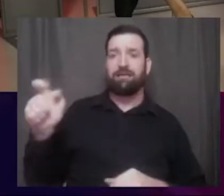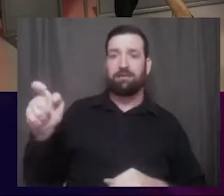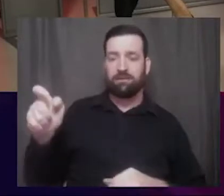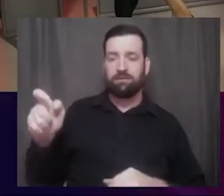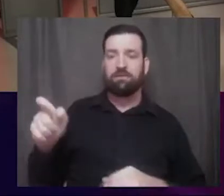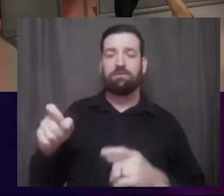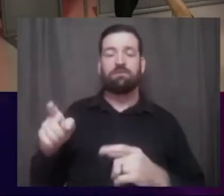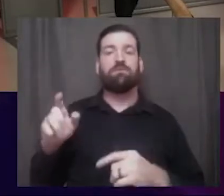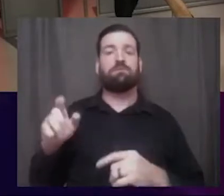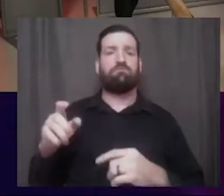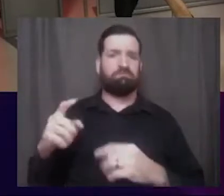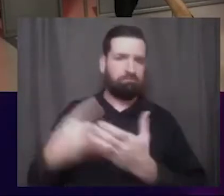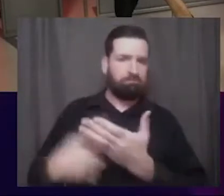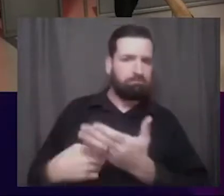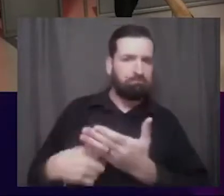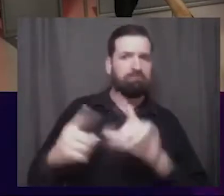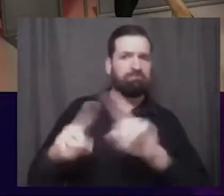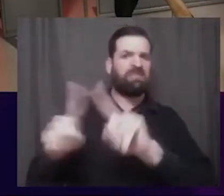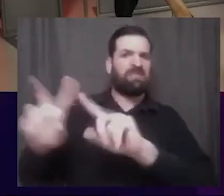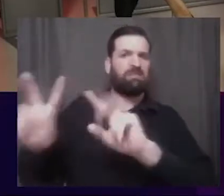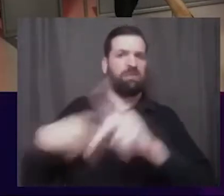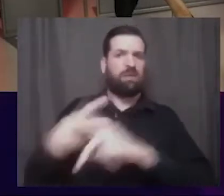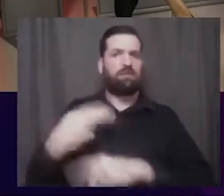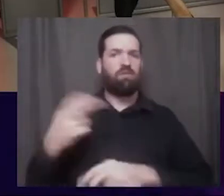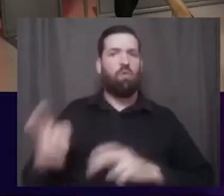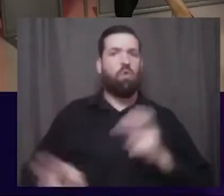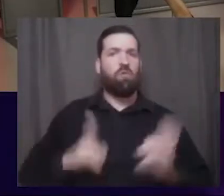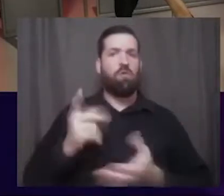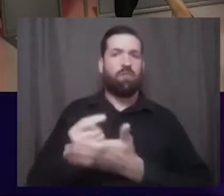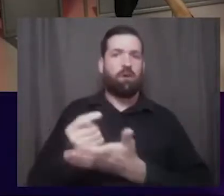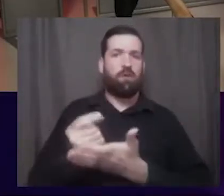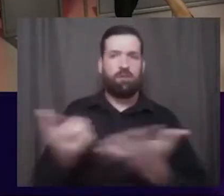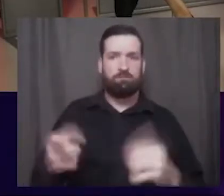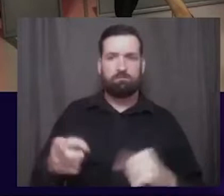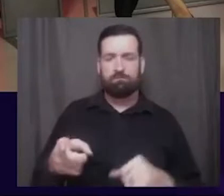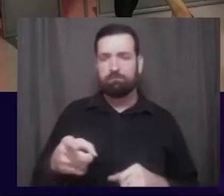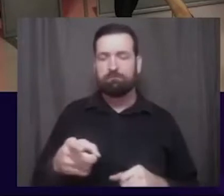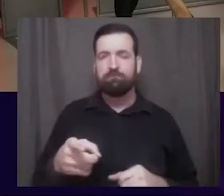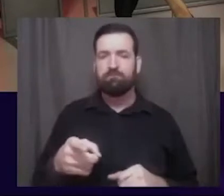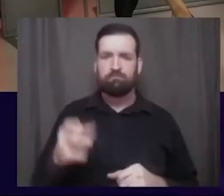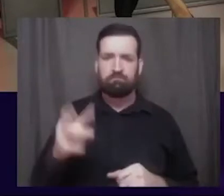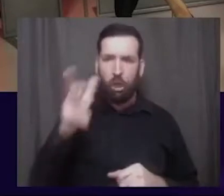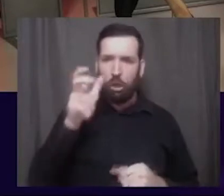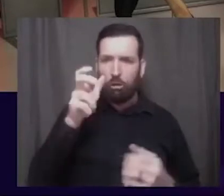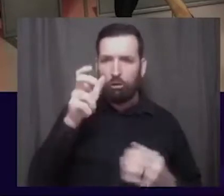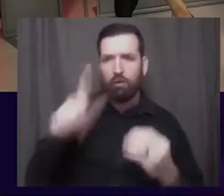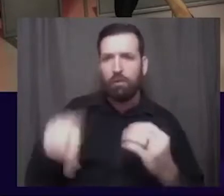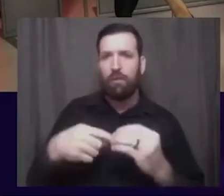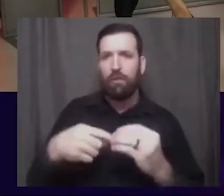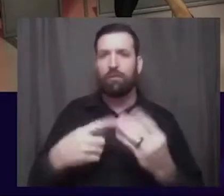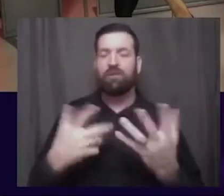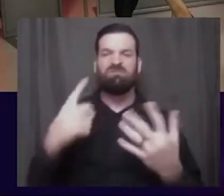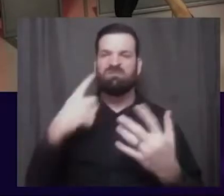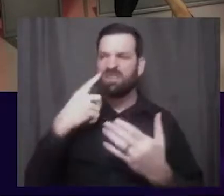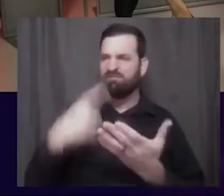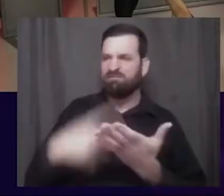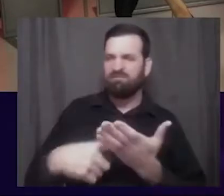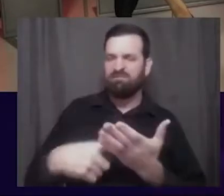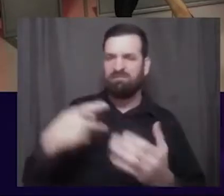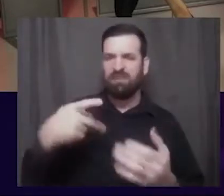of hormone therapy. What are the kinds of things you had heard about? I think we talked about pellets. I remember my